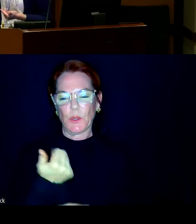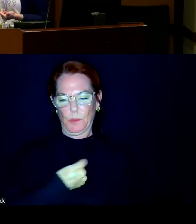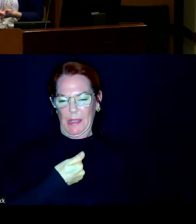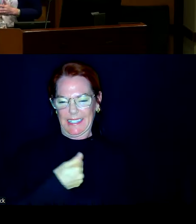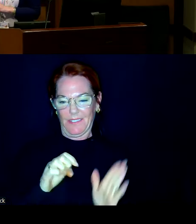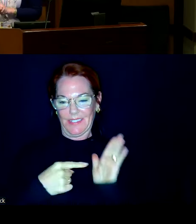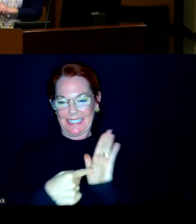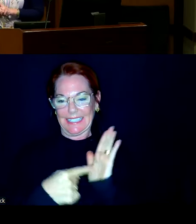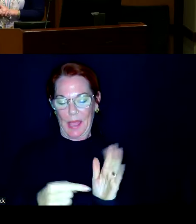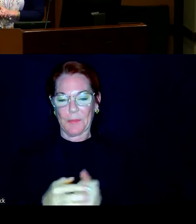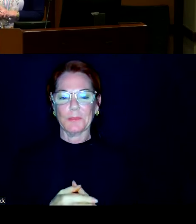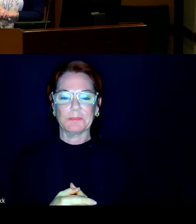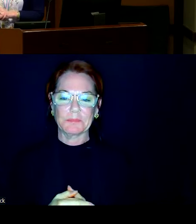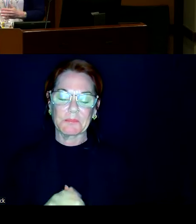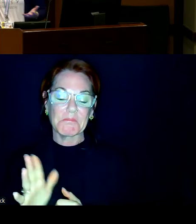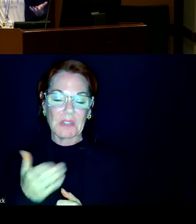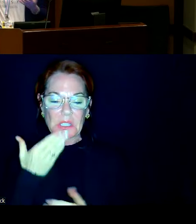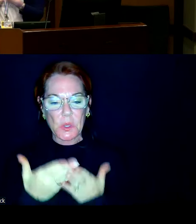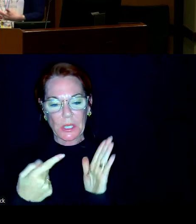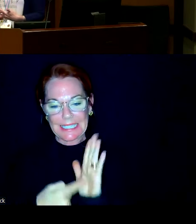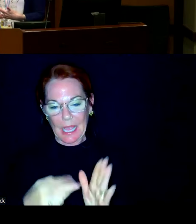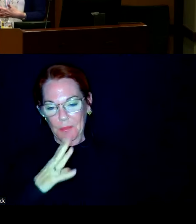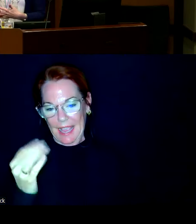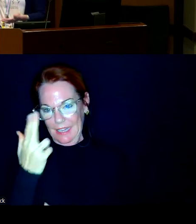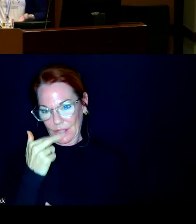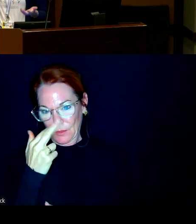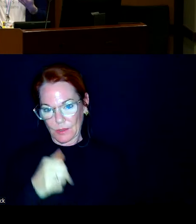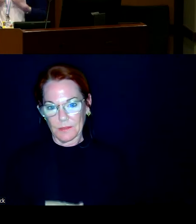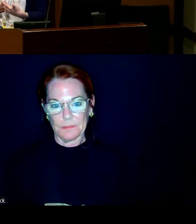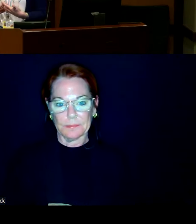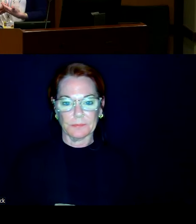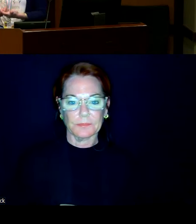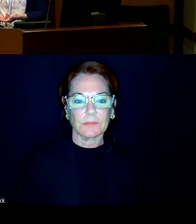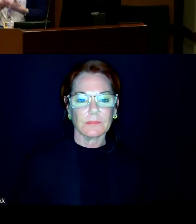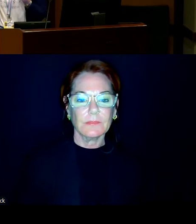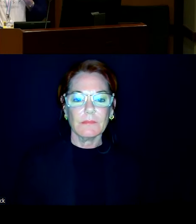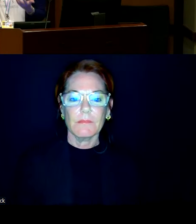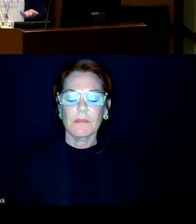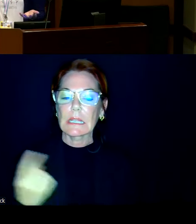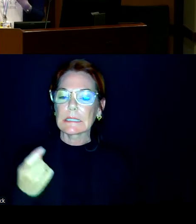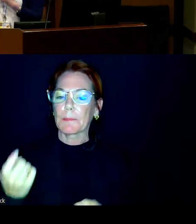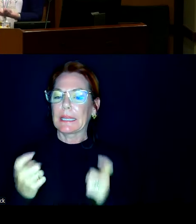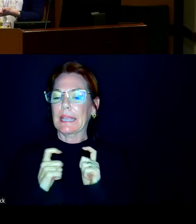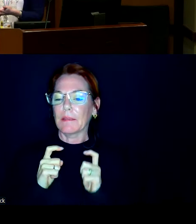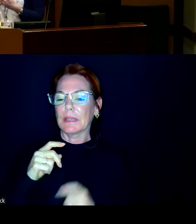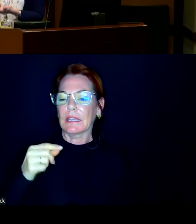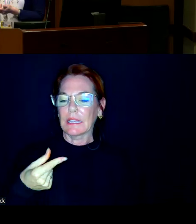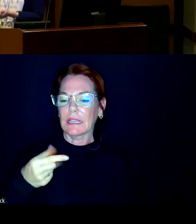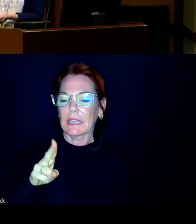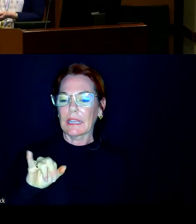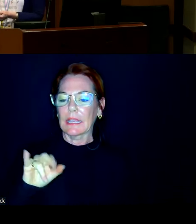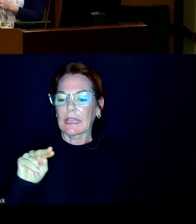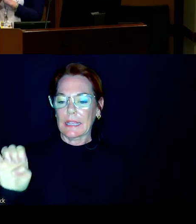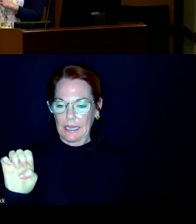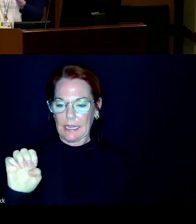it's humorous, and then it's just a good example. I was gifted guinea pigs, not by choice. I was told I was given 2